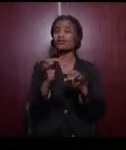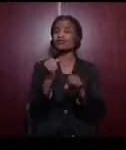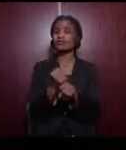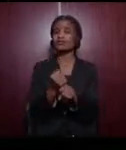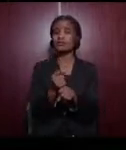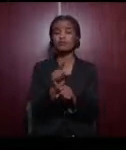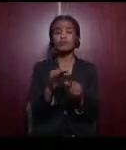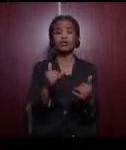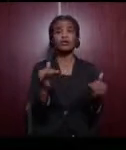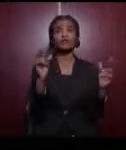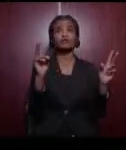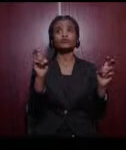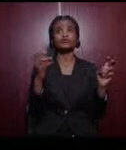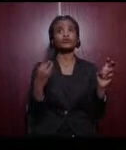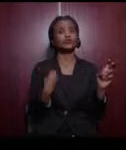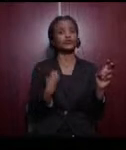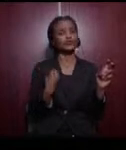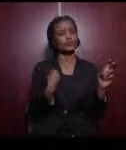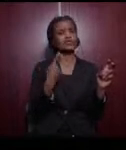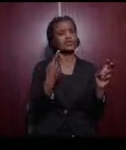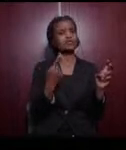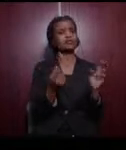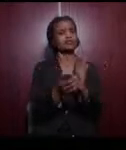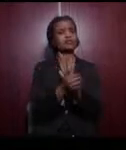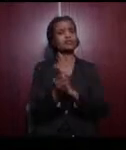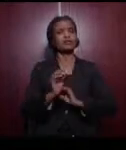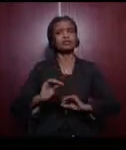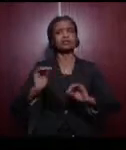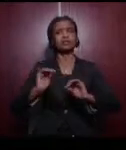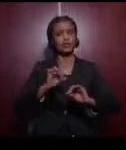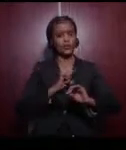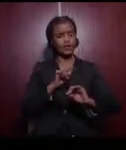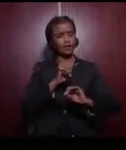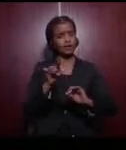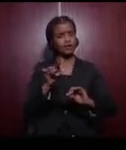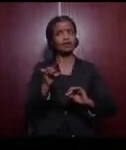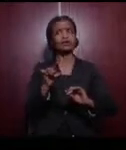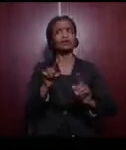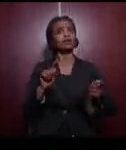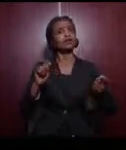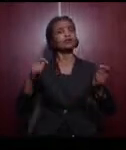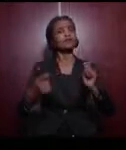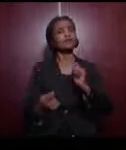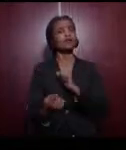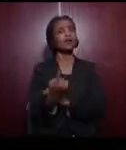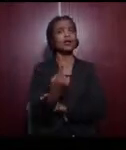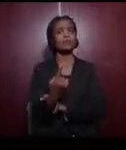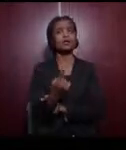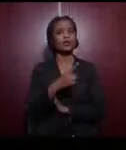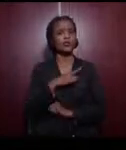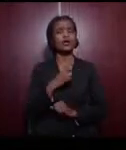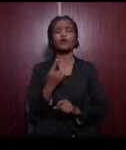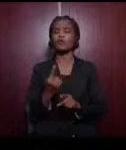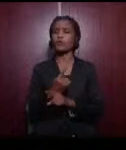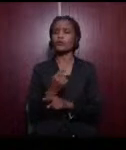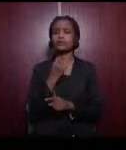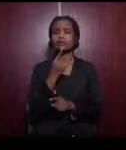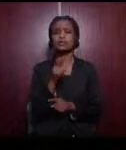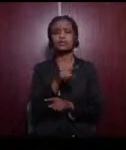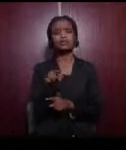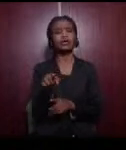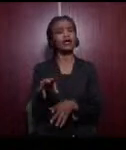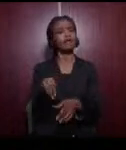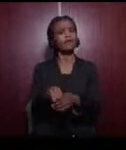skill. We can bring the different youth in everyone. Because we keep on saying, but what do we